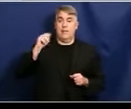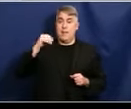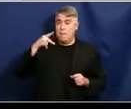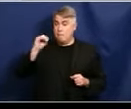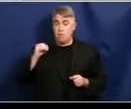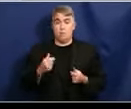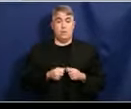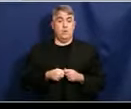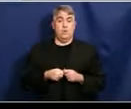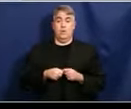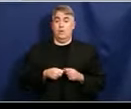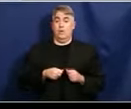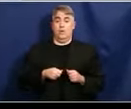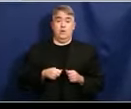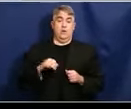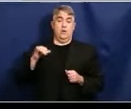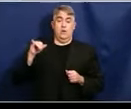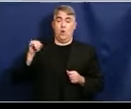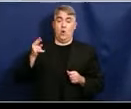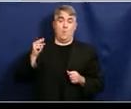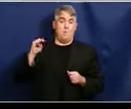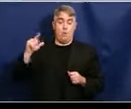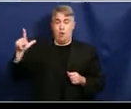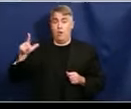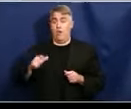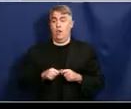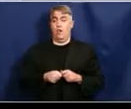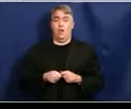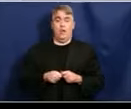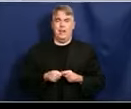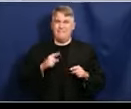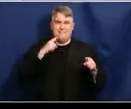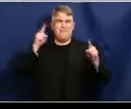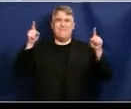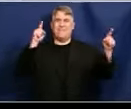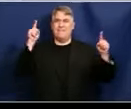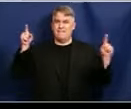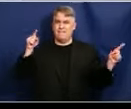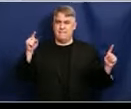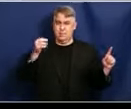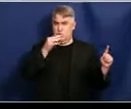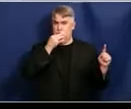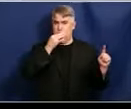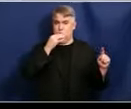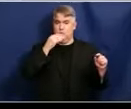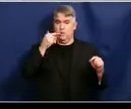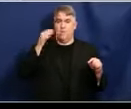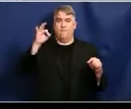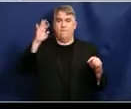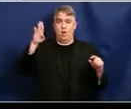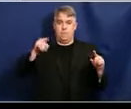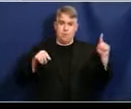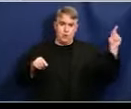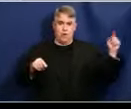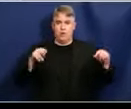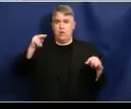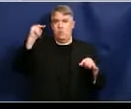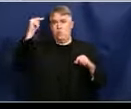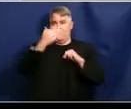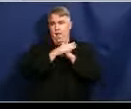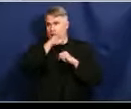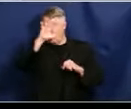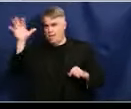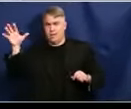Jacumba, Jamul, and very soon we will be moving into the Fallbrook and North County area. So we've been to 8